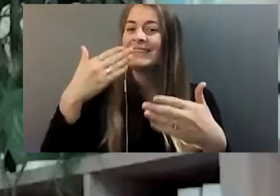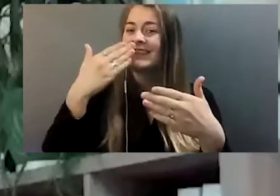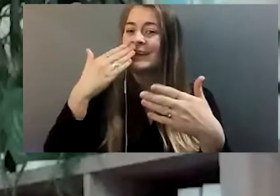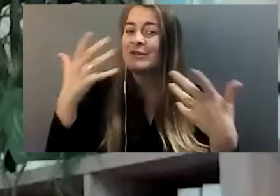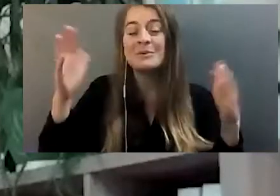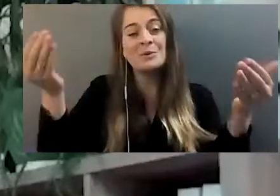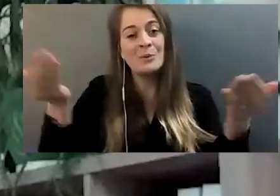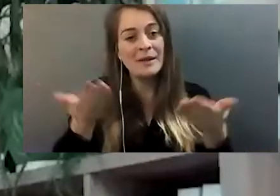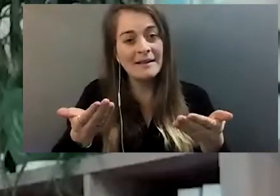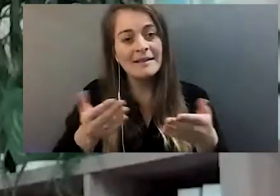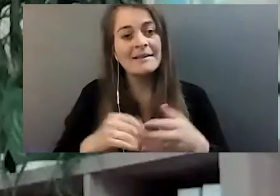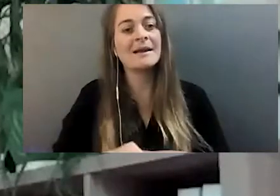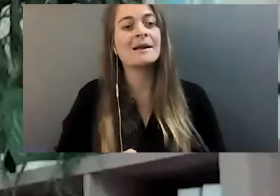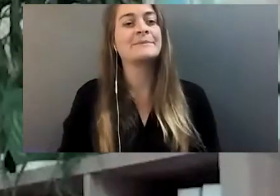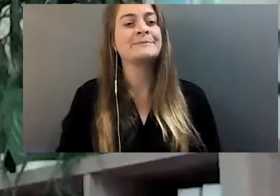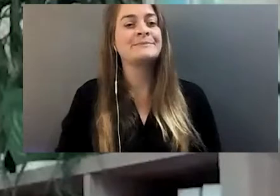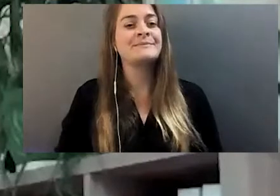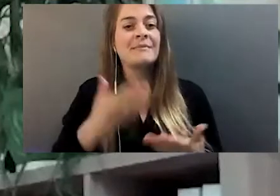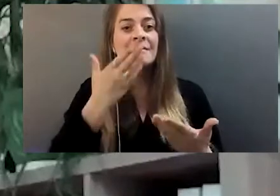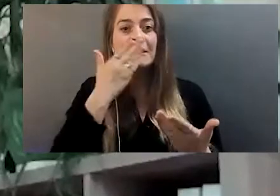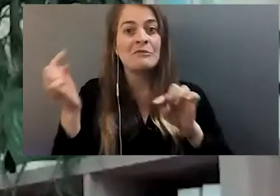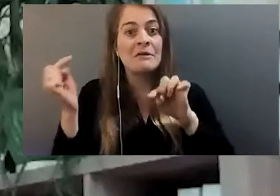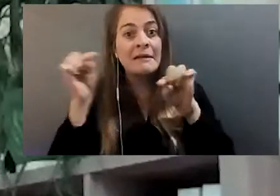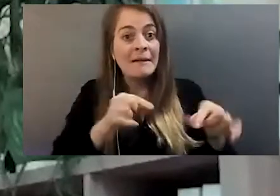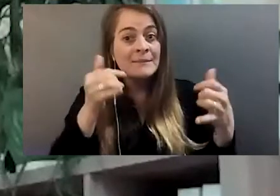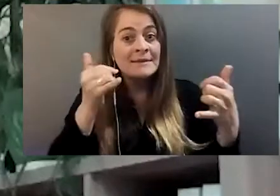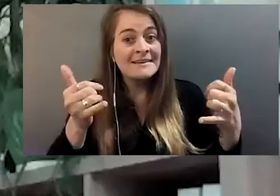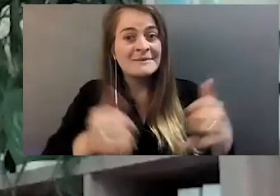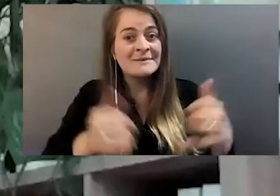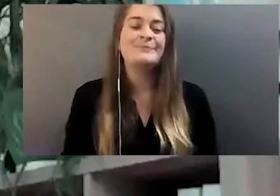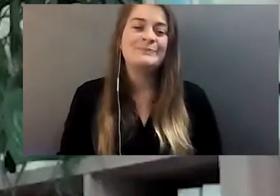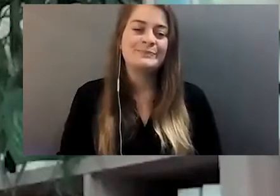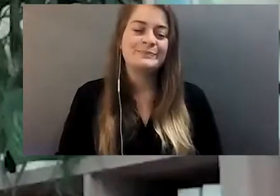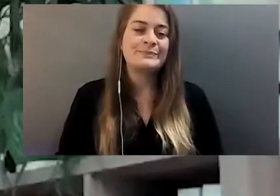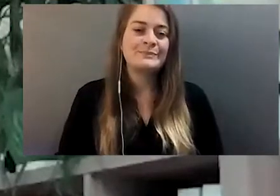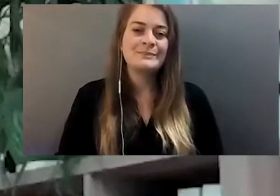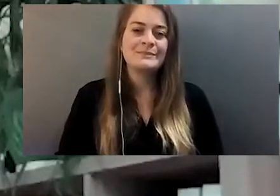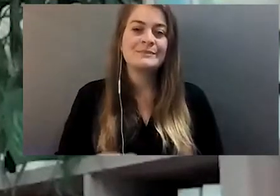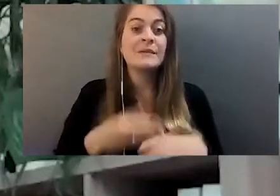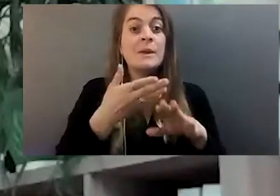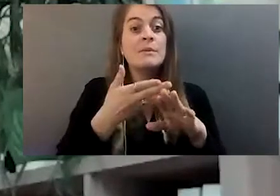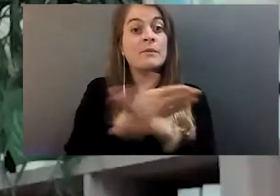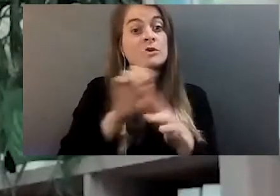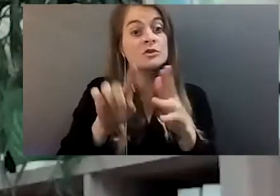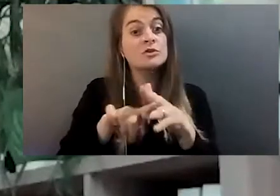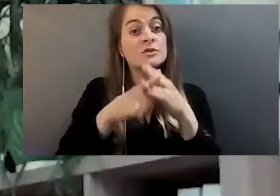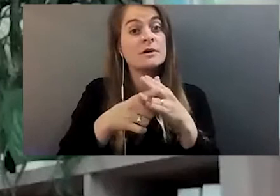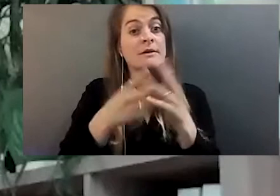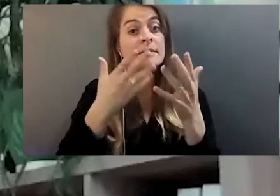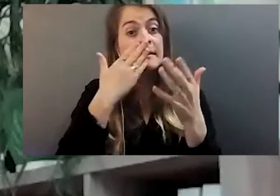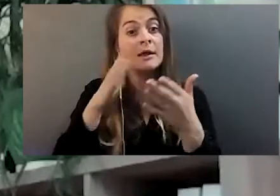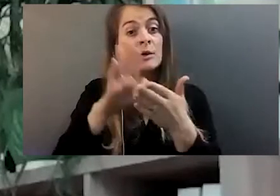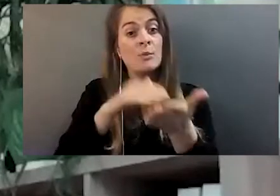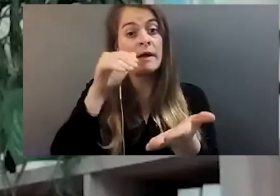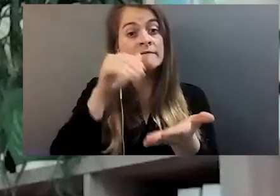and welcome everyone, and thanks for coming. Before we begin, I'd like to thank the Wavefront